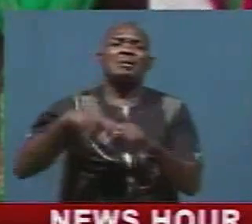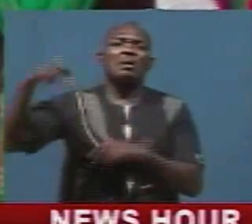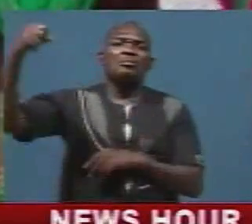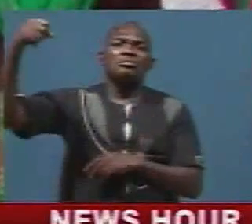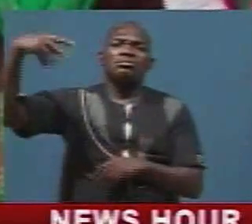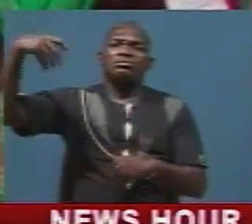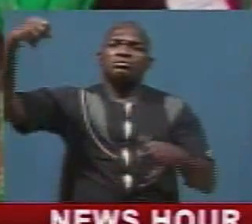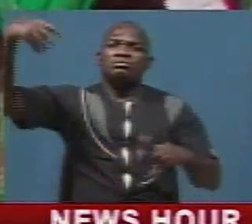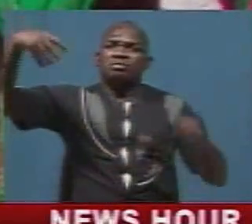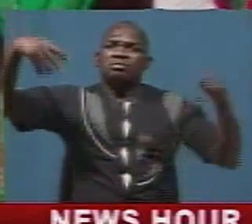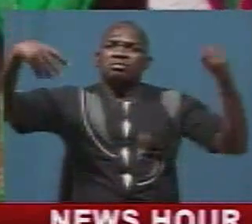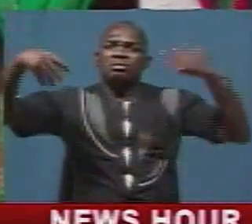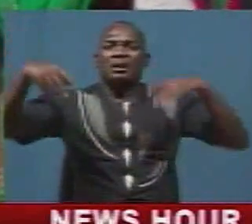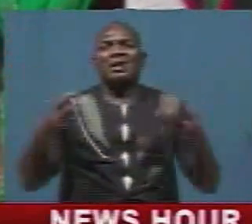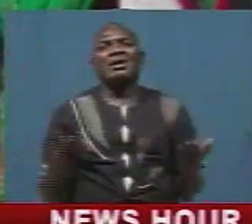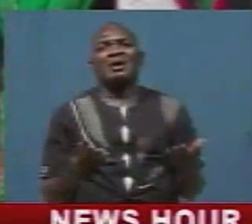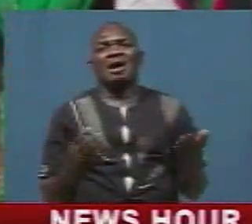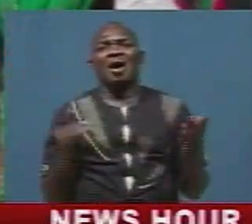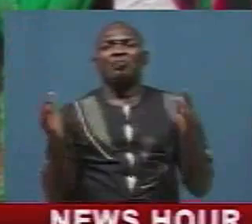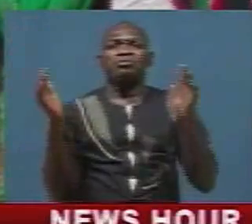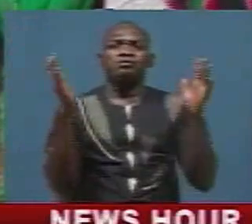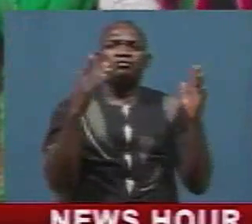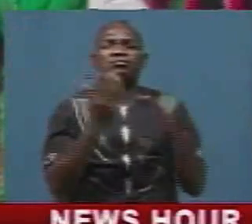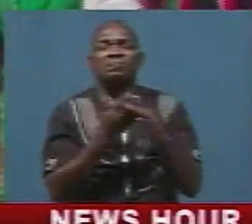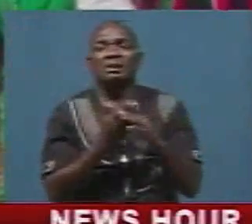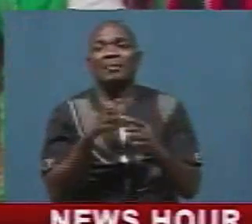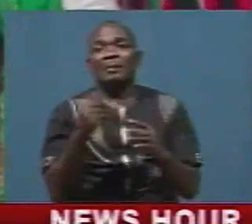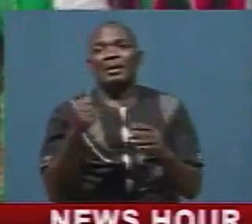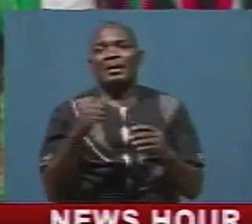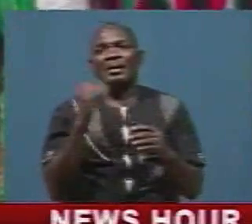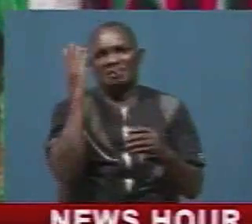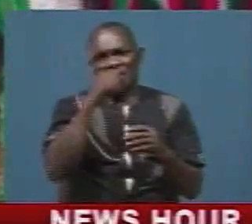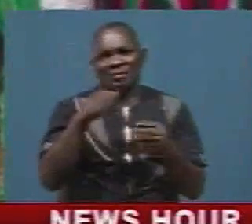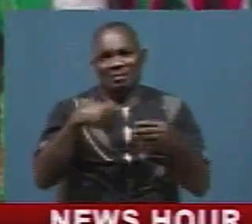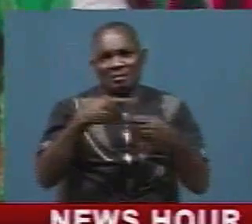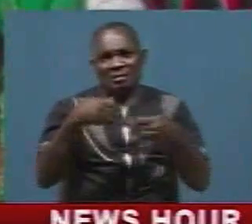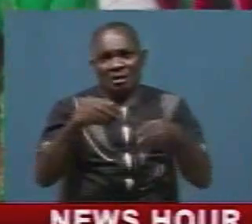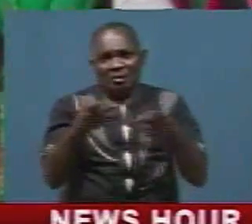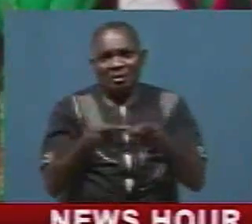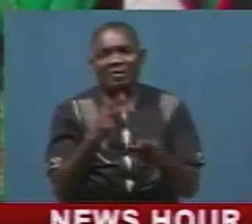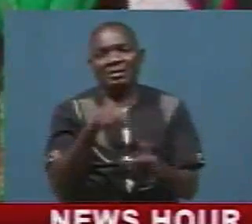agu emfa ma na bo ahe ye se eyi esese ye no ma ko fie